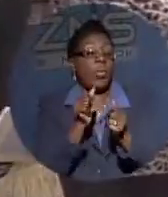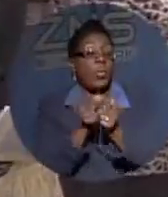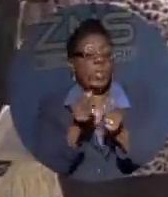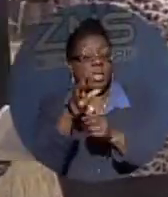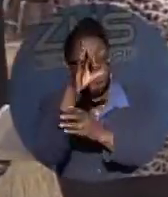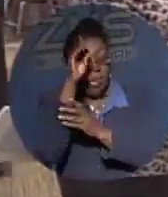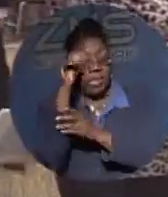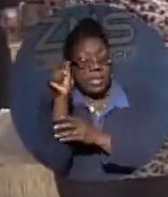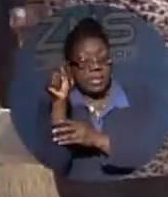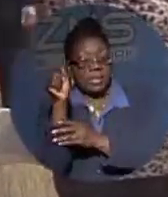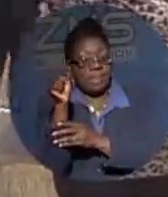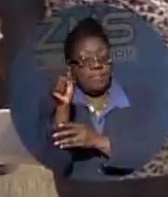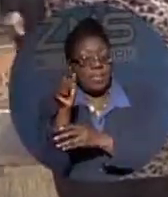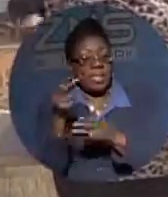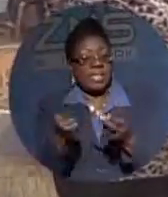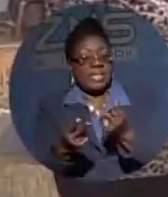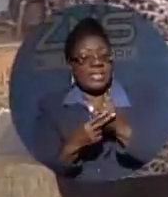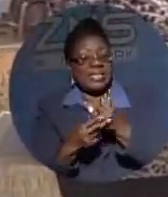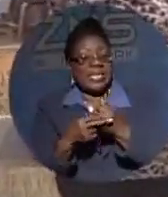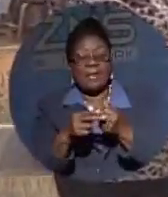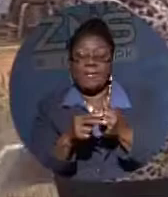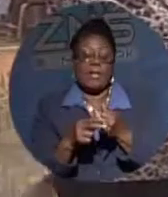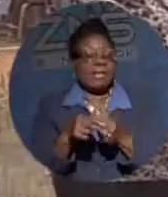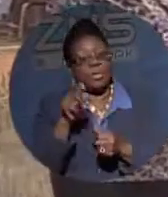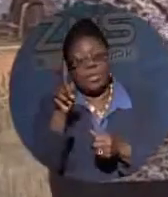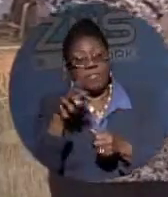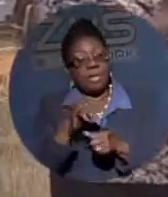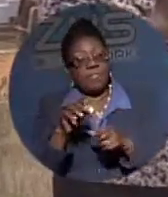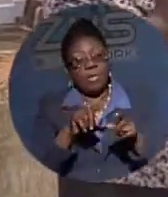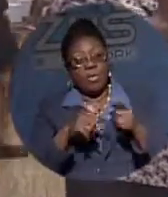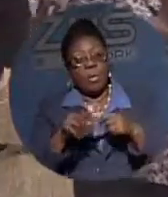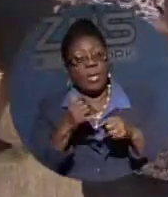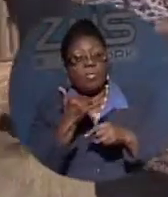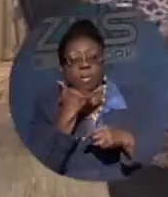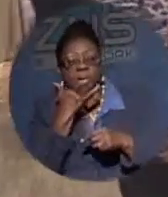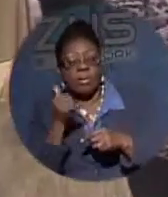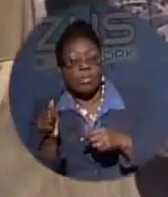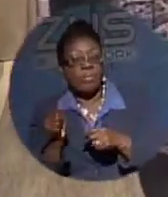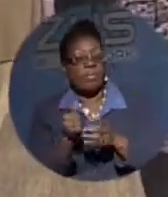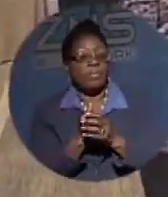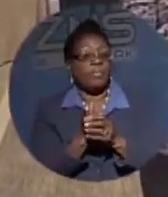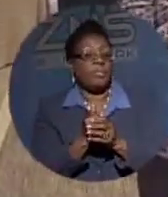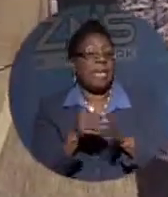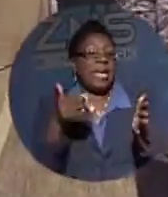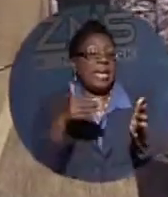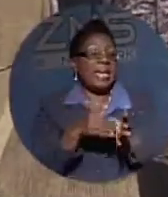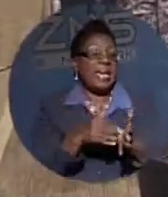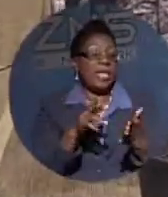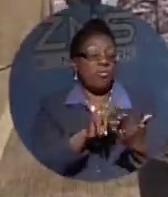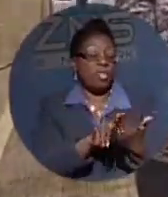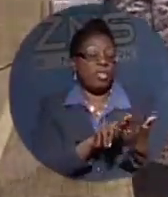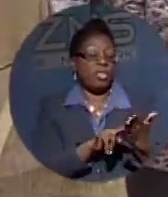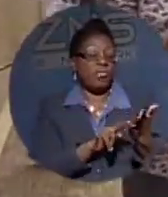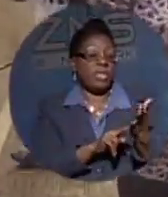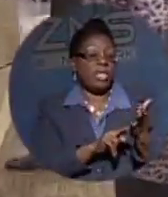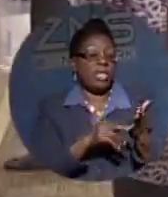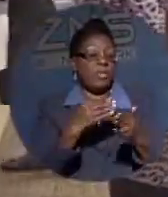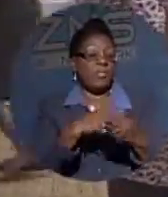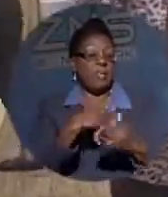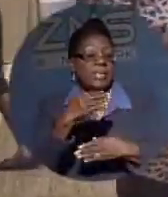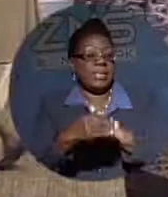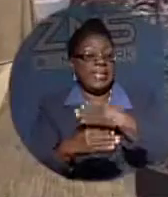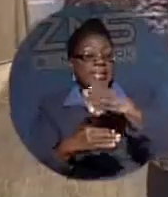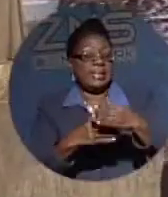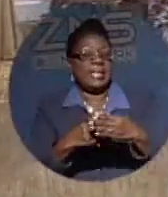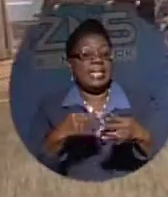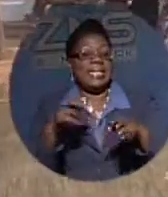only one of them, from going astray. Thank you very much, Mr. Gibson. Again, the registration process, an easy process that you